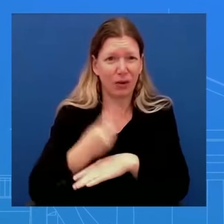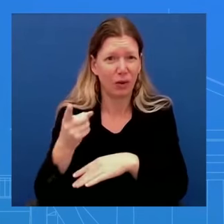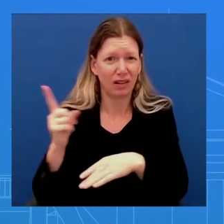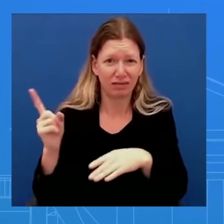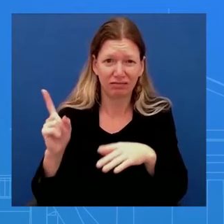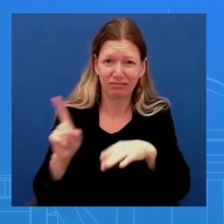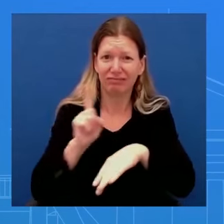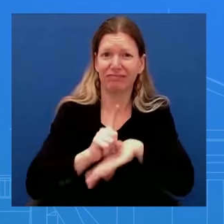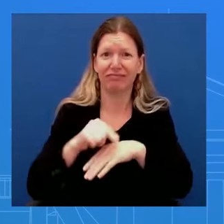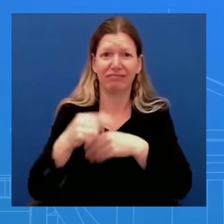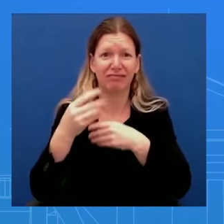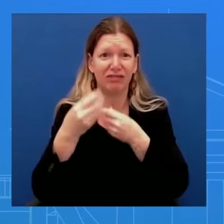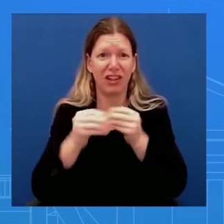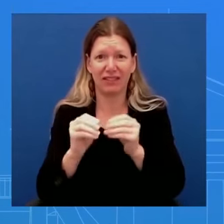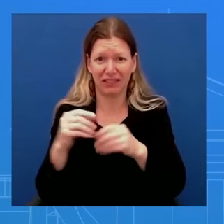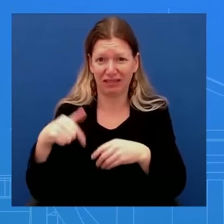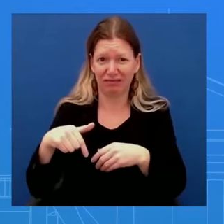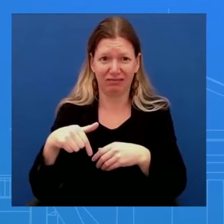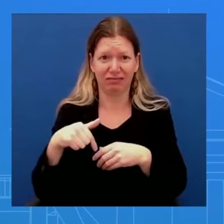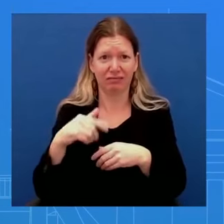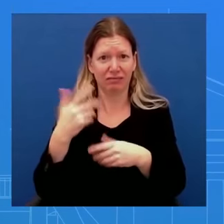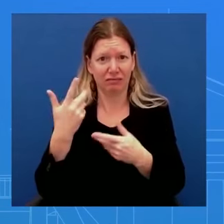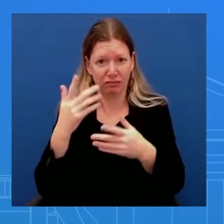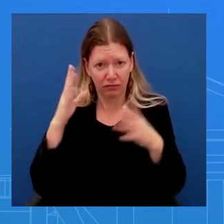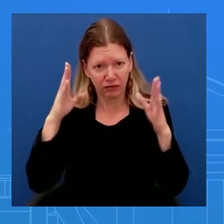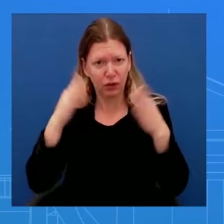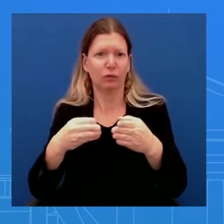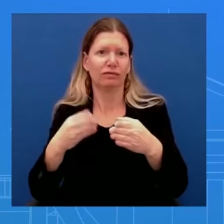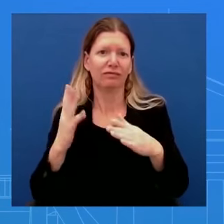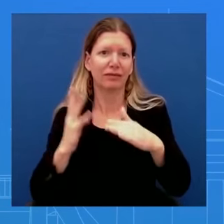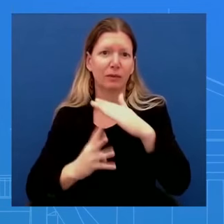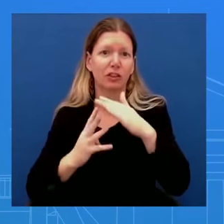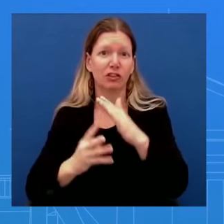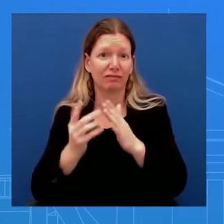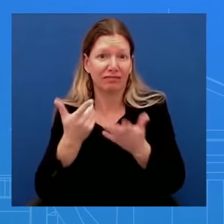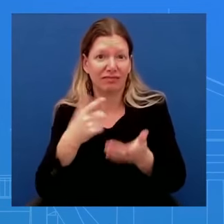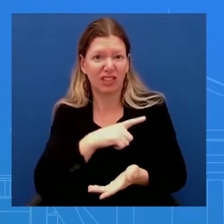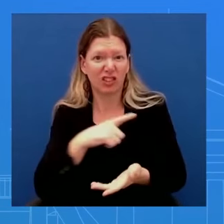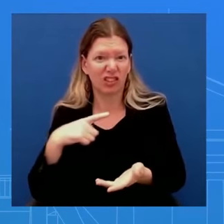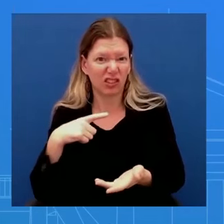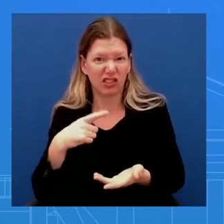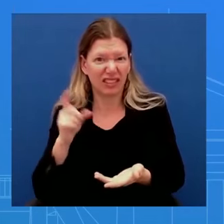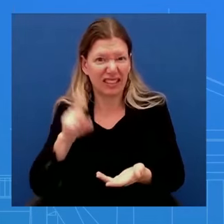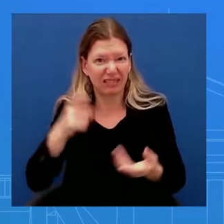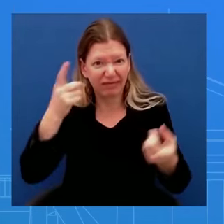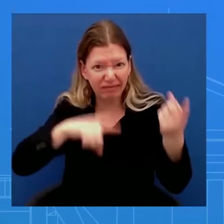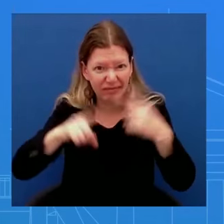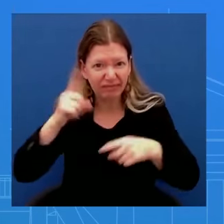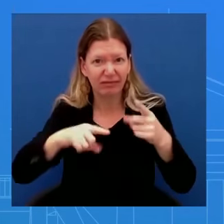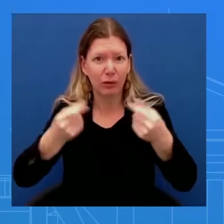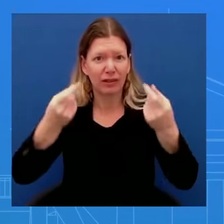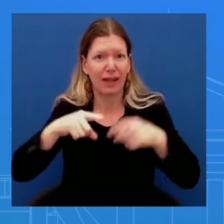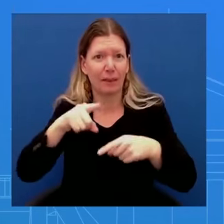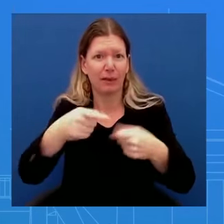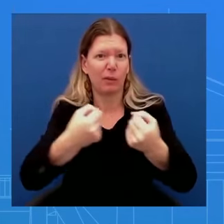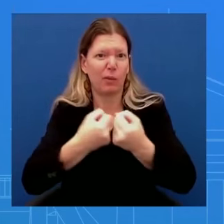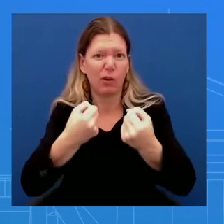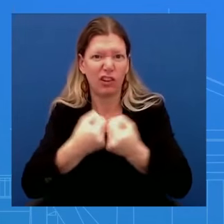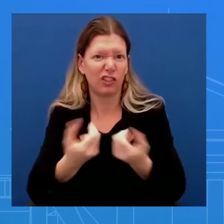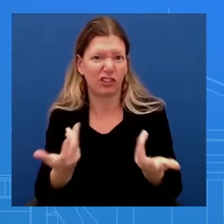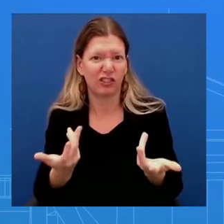with what's happening with the immigration process, obviously, and also the border. And this is an issue that's been going on for decades. The system has been